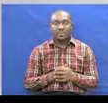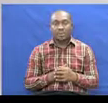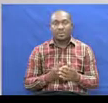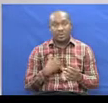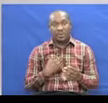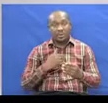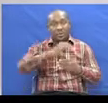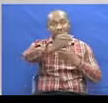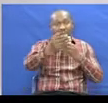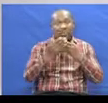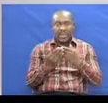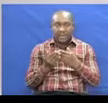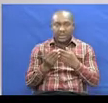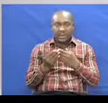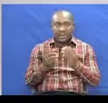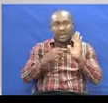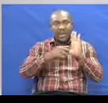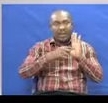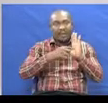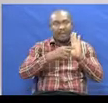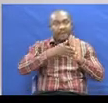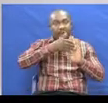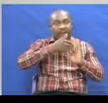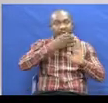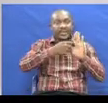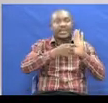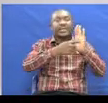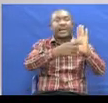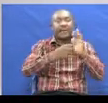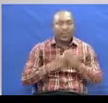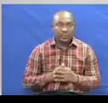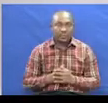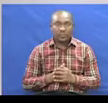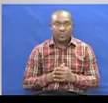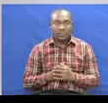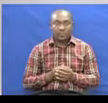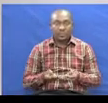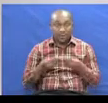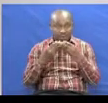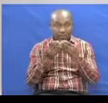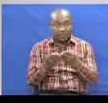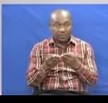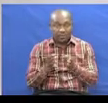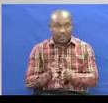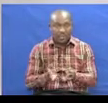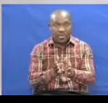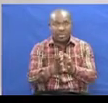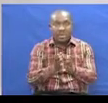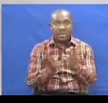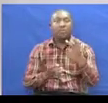one. Here, let me write method 2.